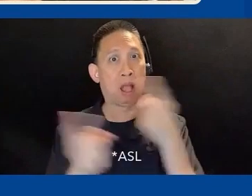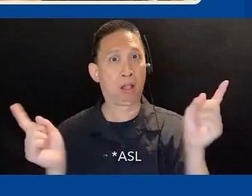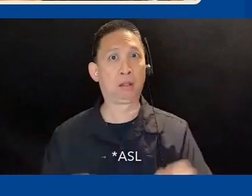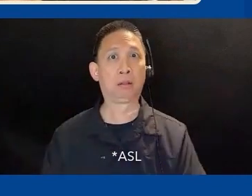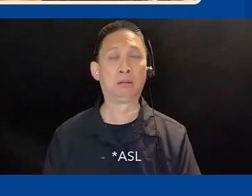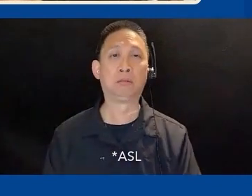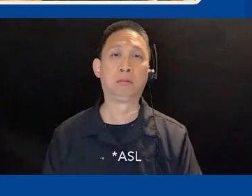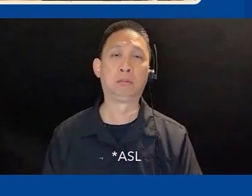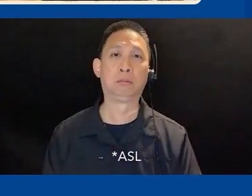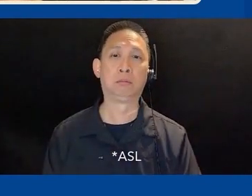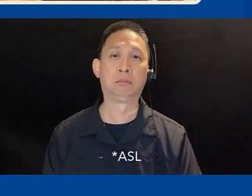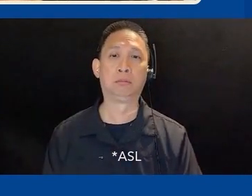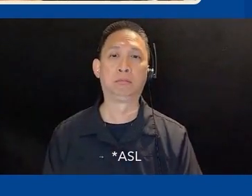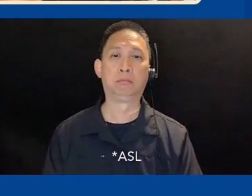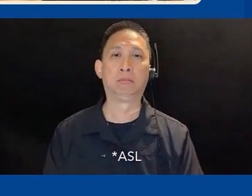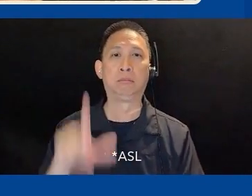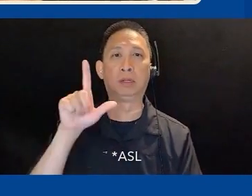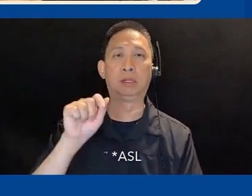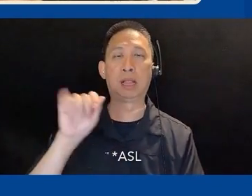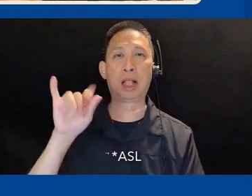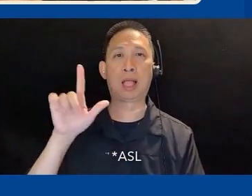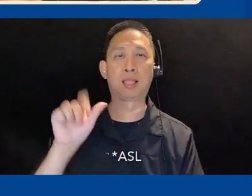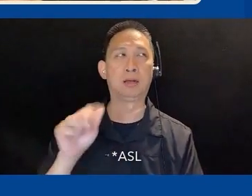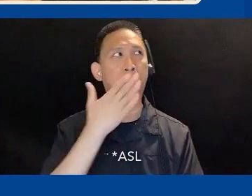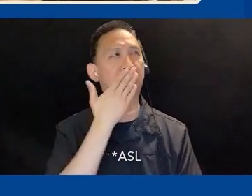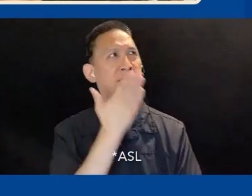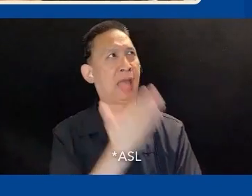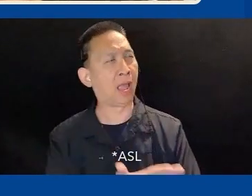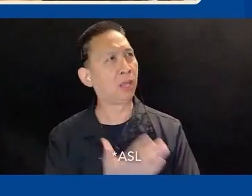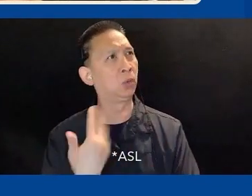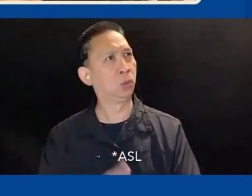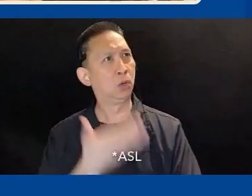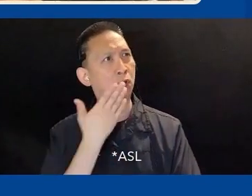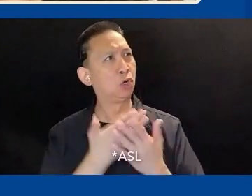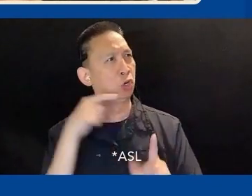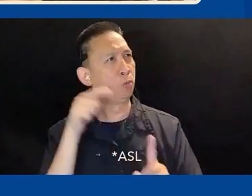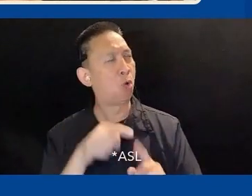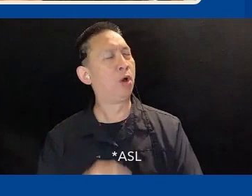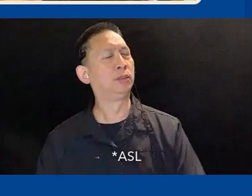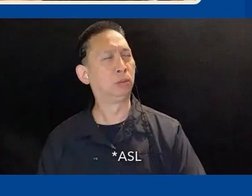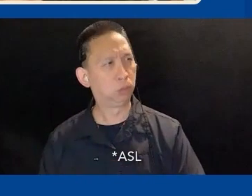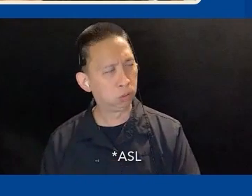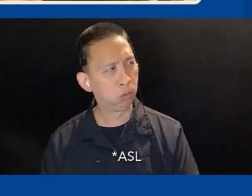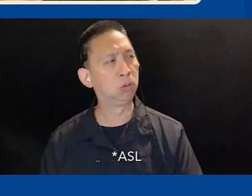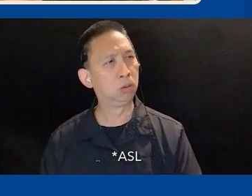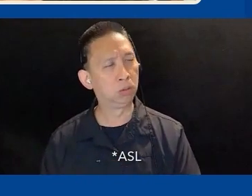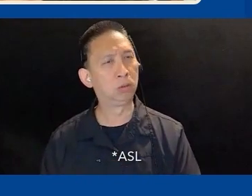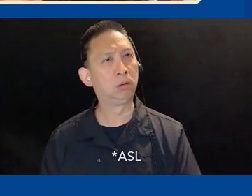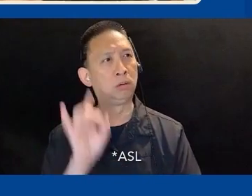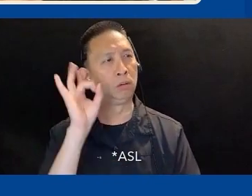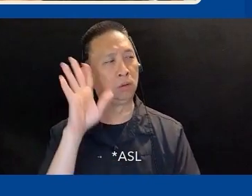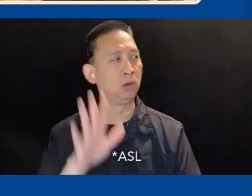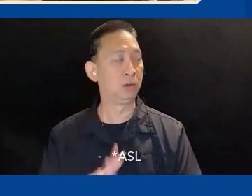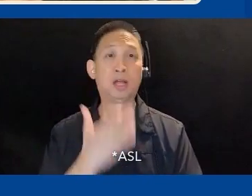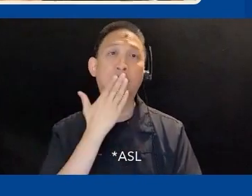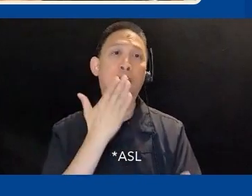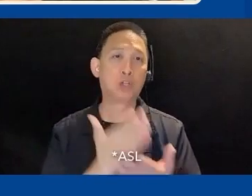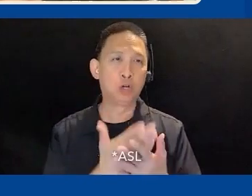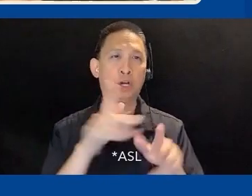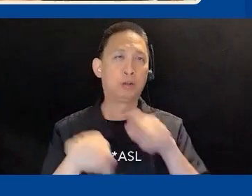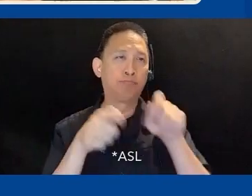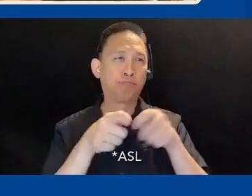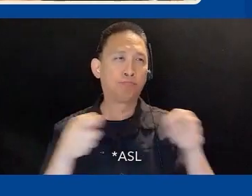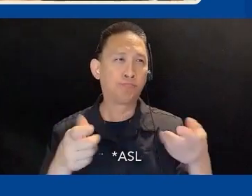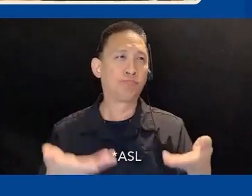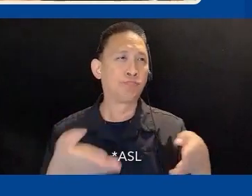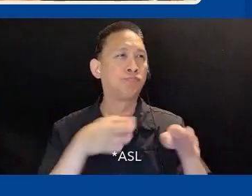Yeah, thanks for saying that and pointing that out. I feel like that's a really lovely place to end, but I also want to make sure